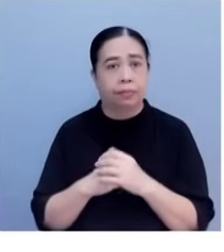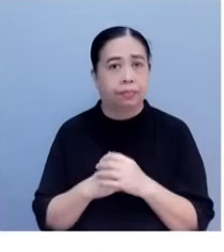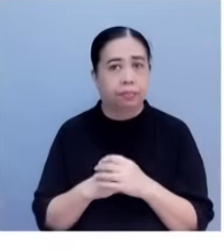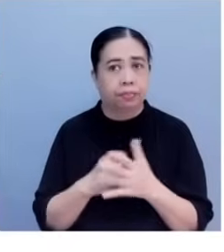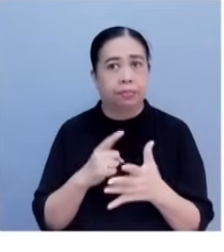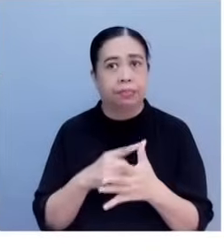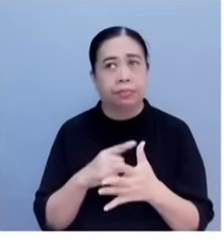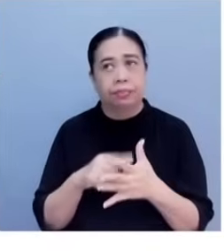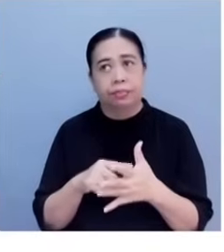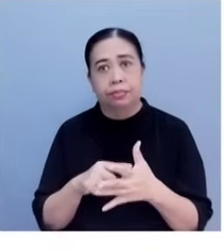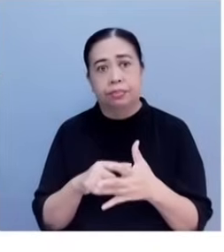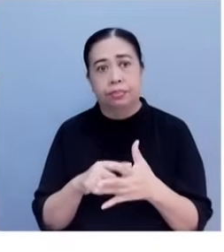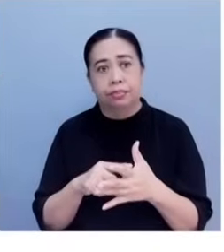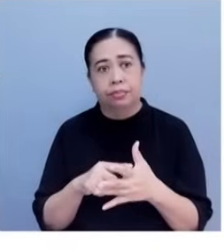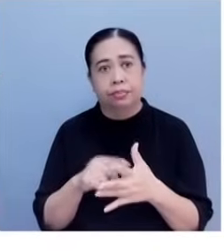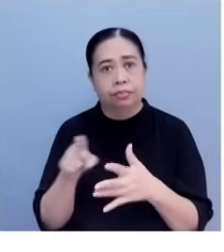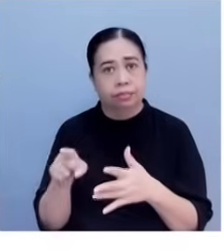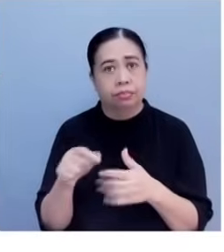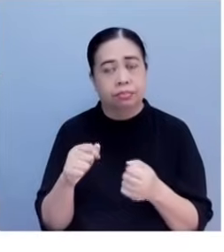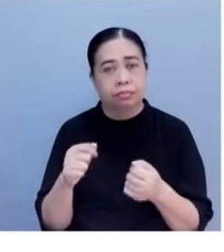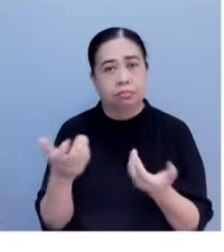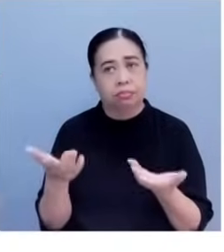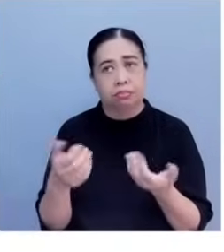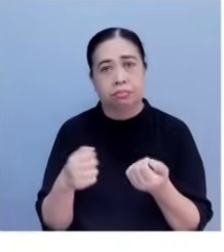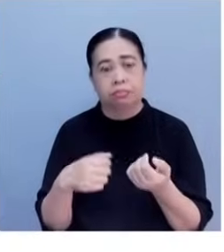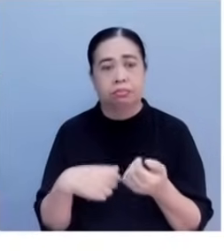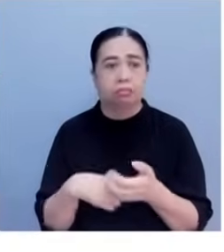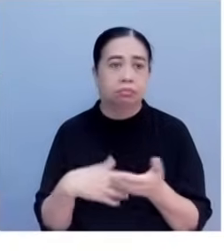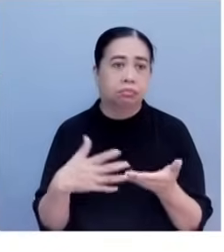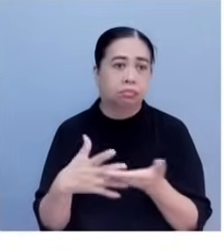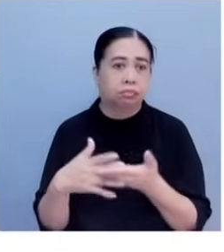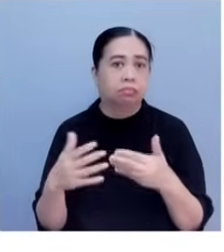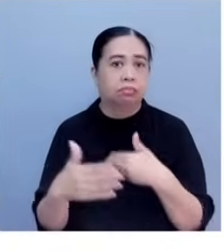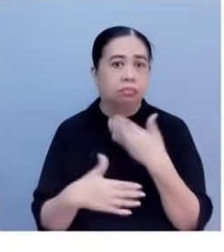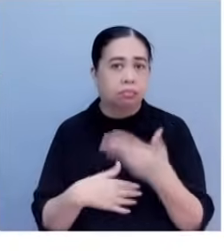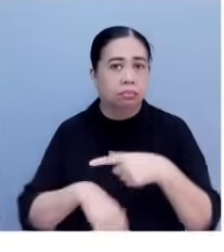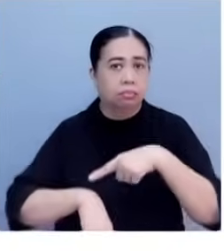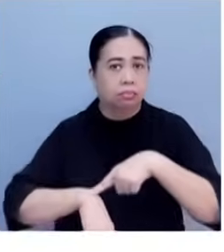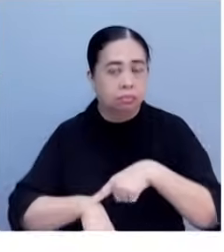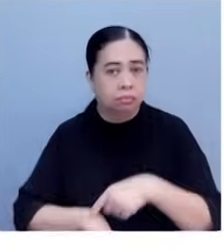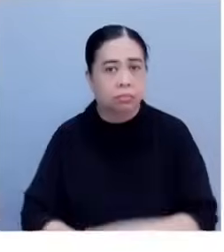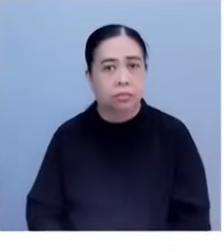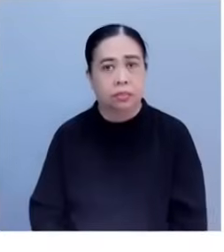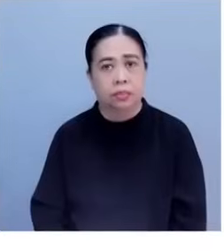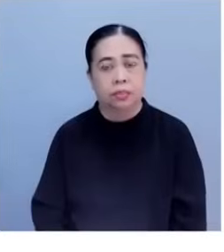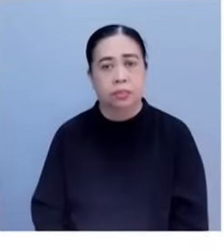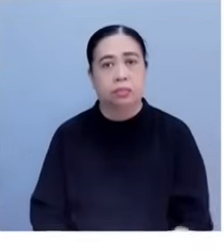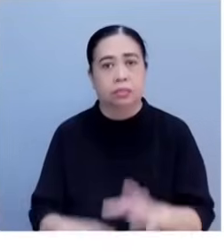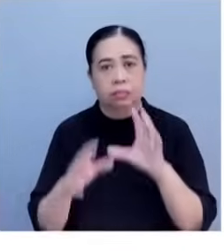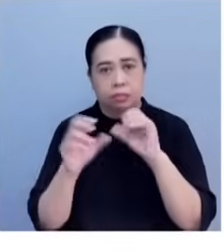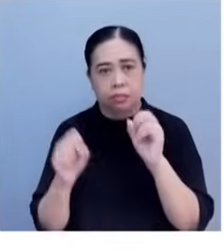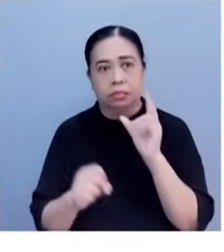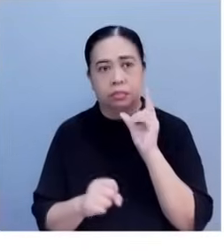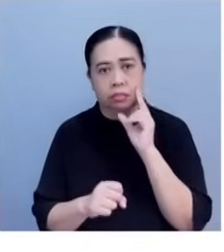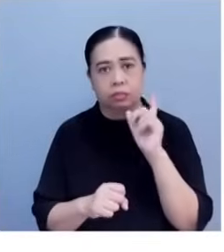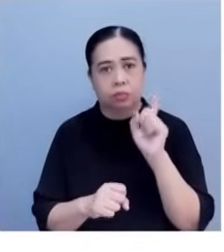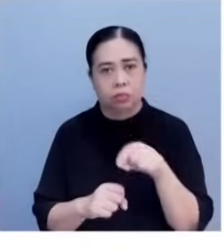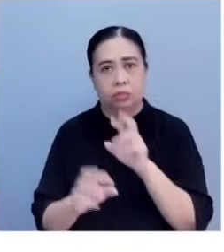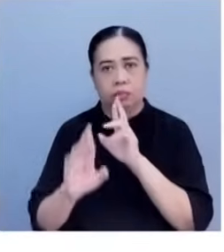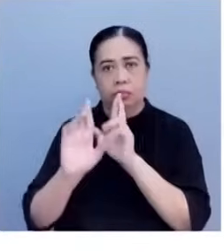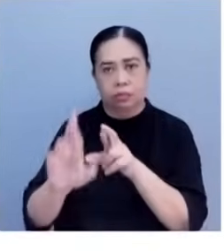then he can file it in court. And that's the time the former president would have to